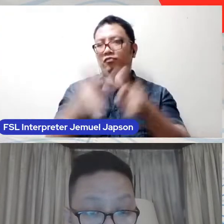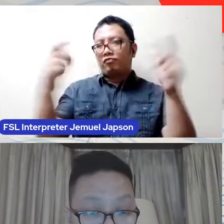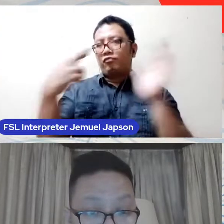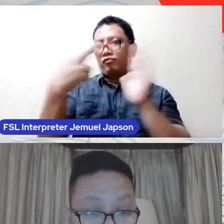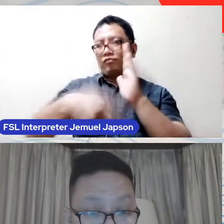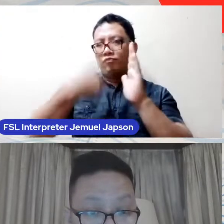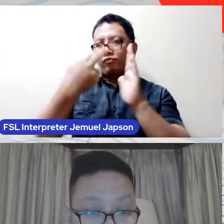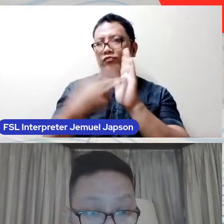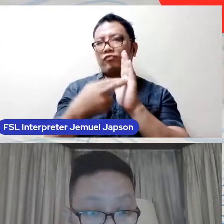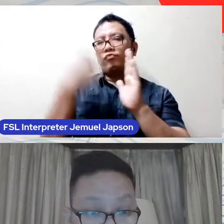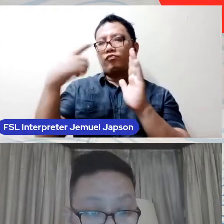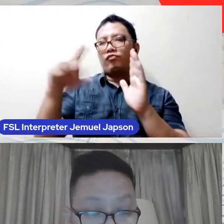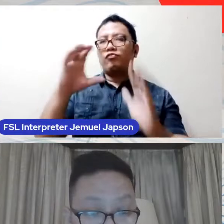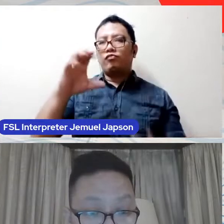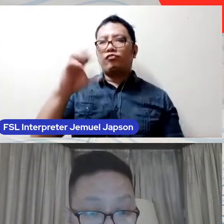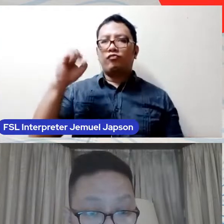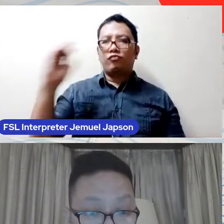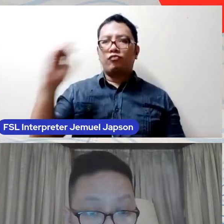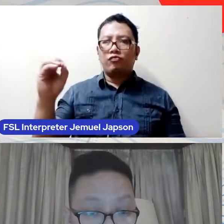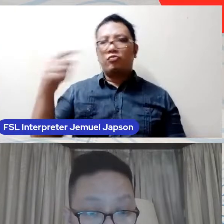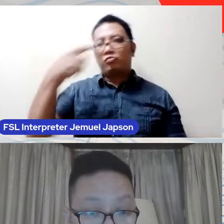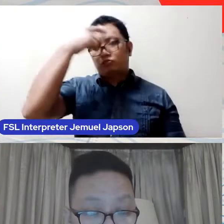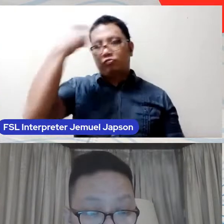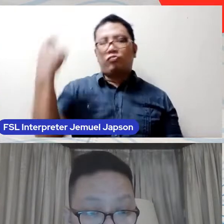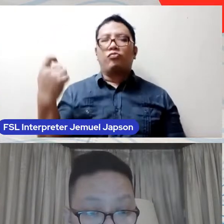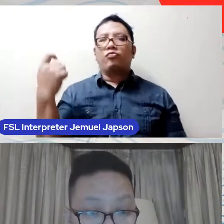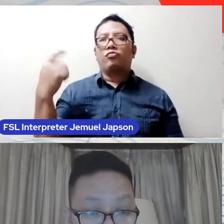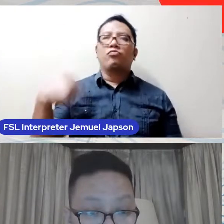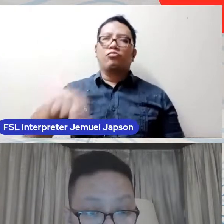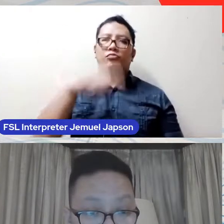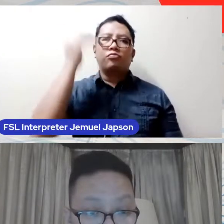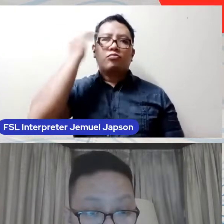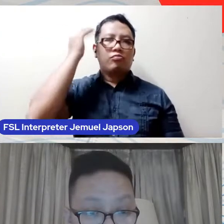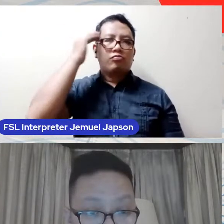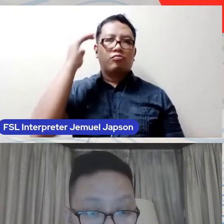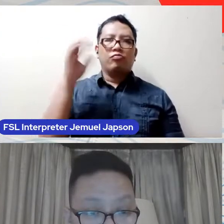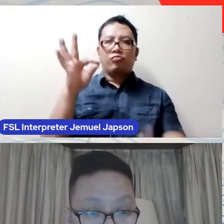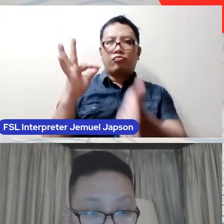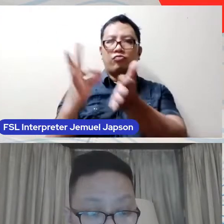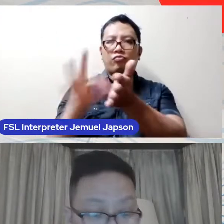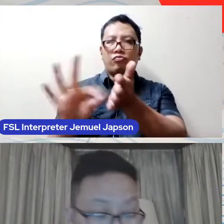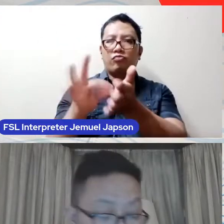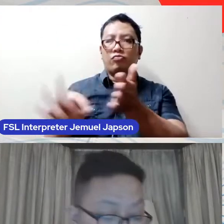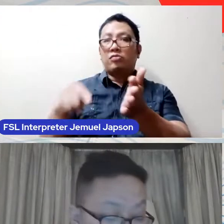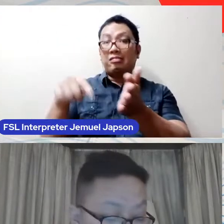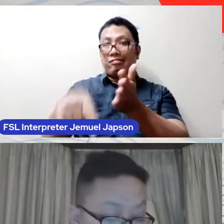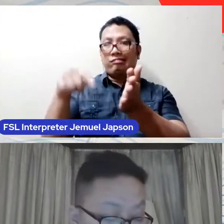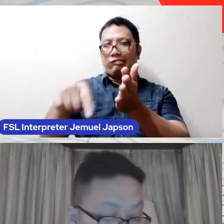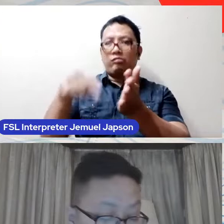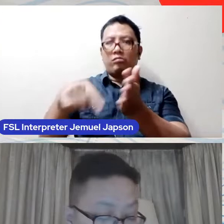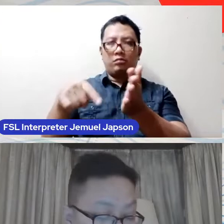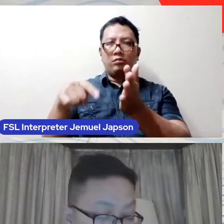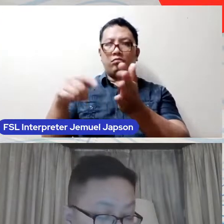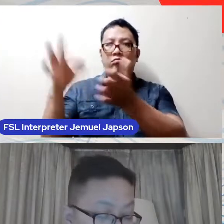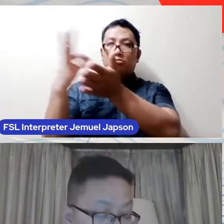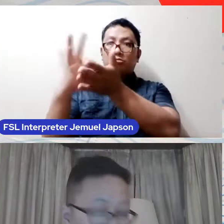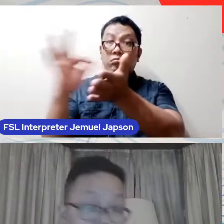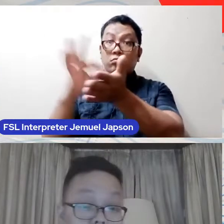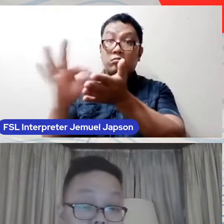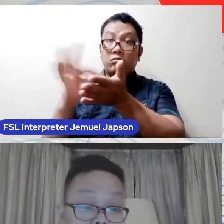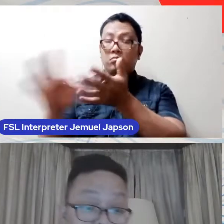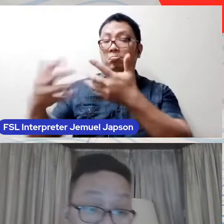civil society organizations kasi po alam natin pag sa audit, kumbaga technically ang in-audit ko ay mga